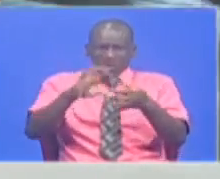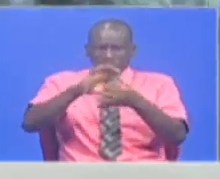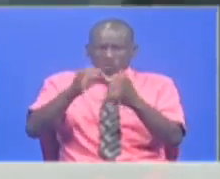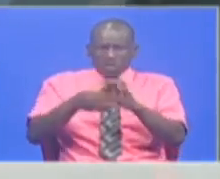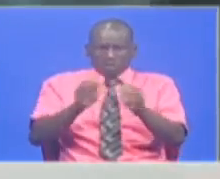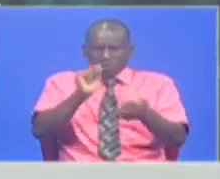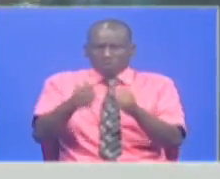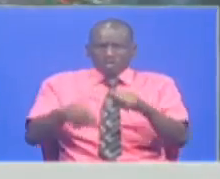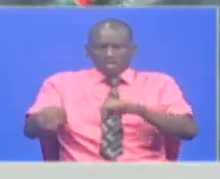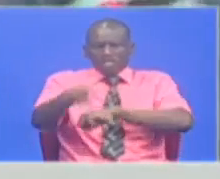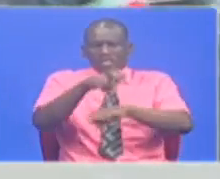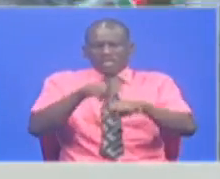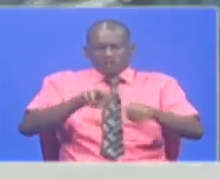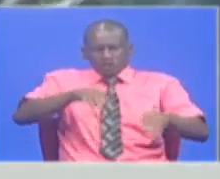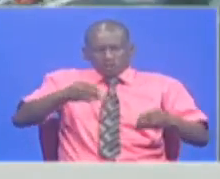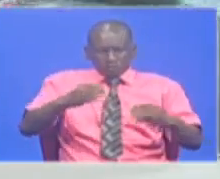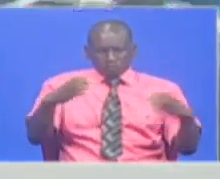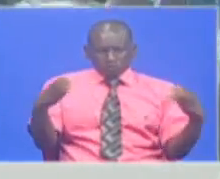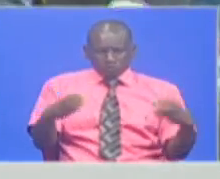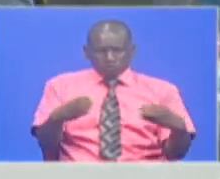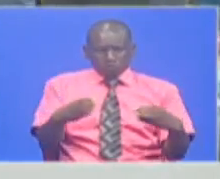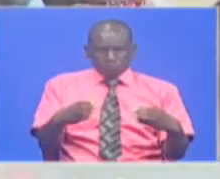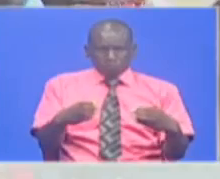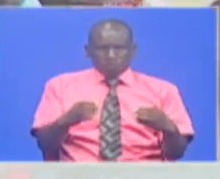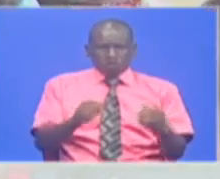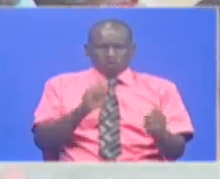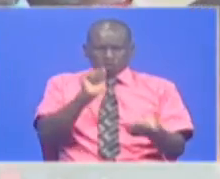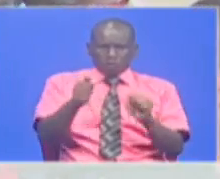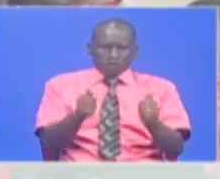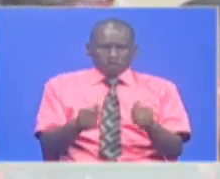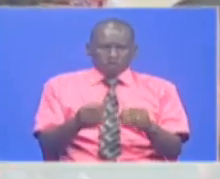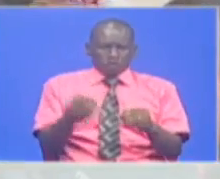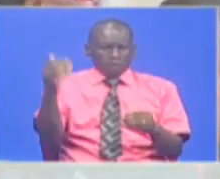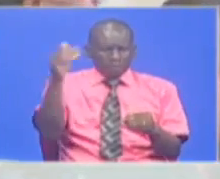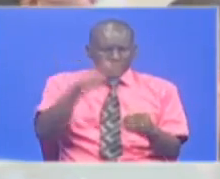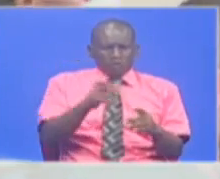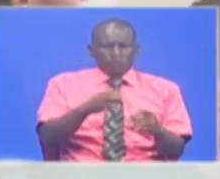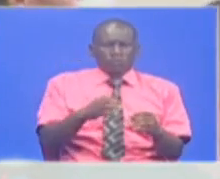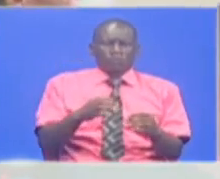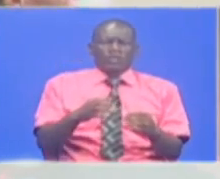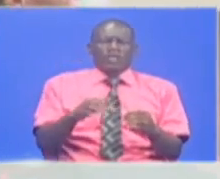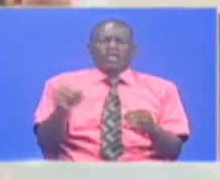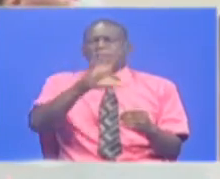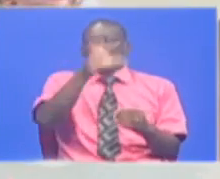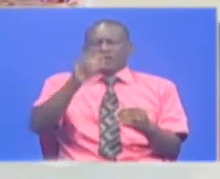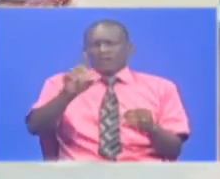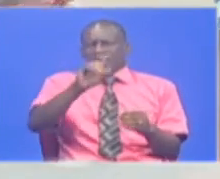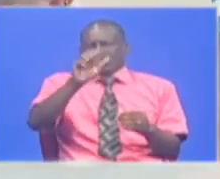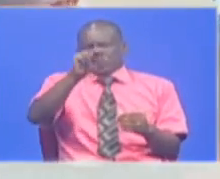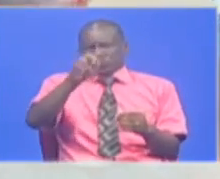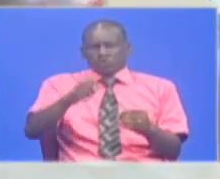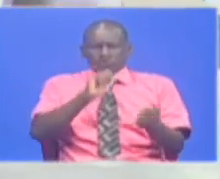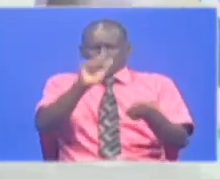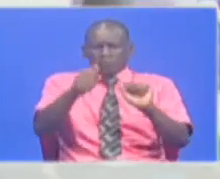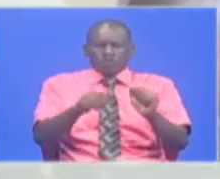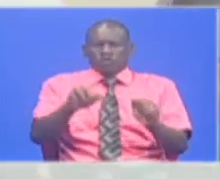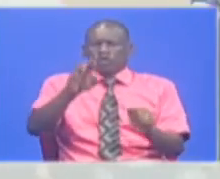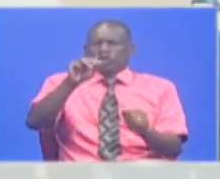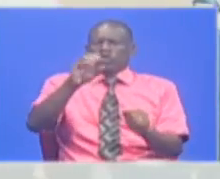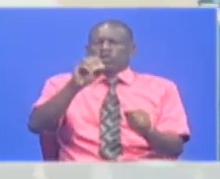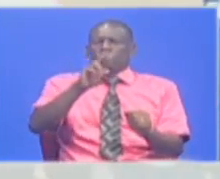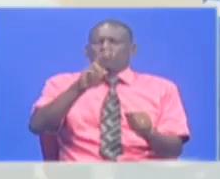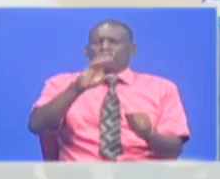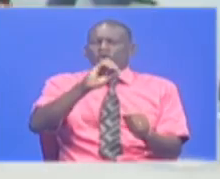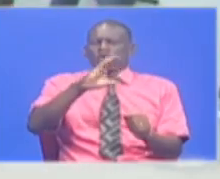The National Paralympic contingent jetting back from the Tokyo 2020 Africa Zone qualifiers held in Morocco, having